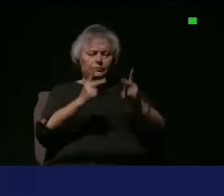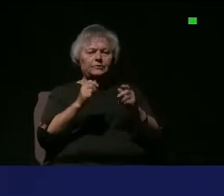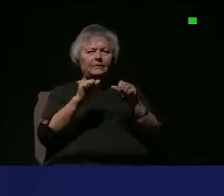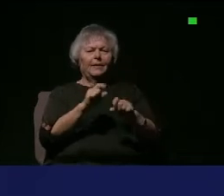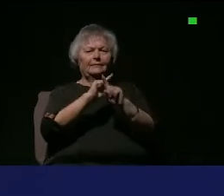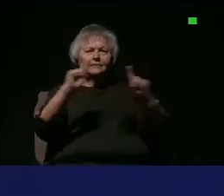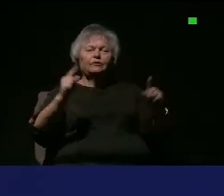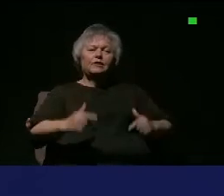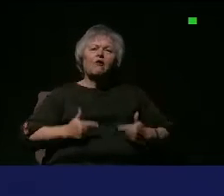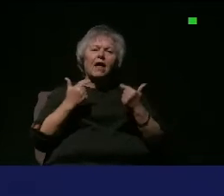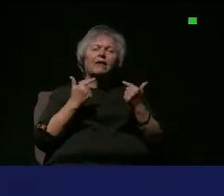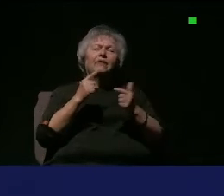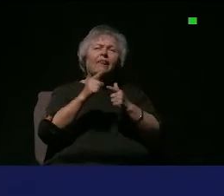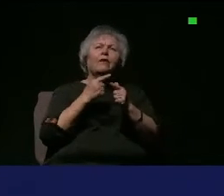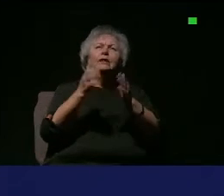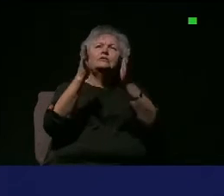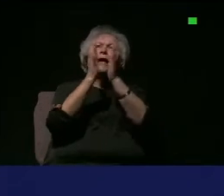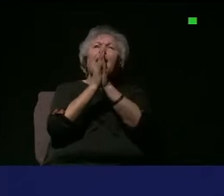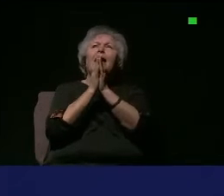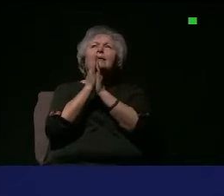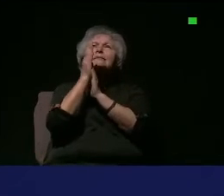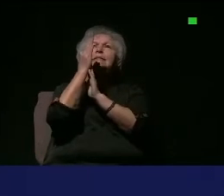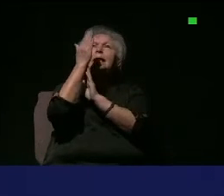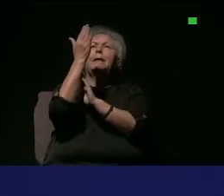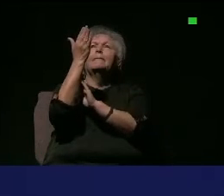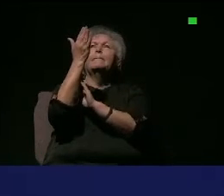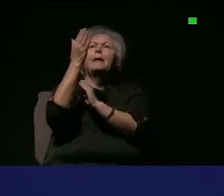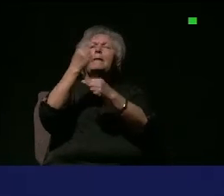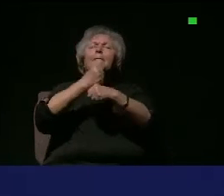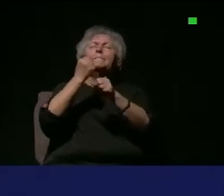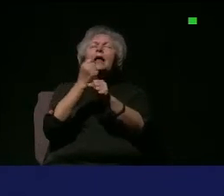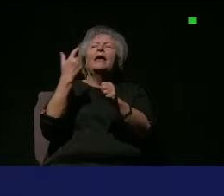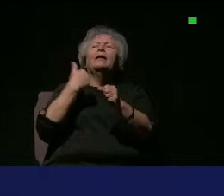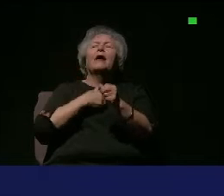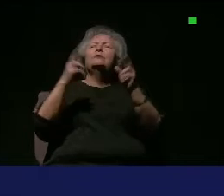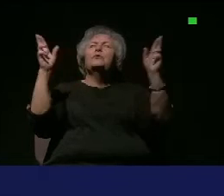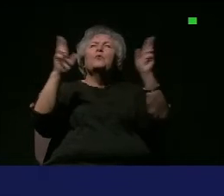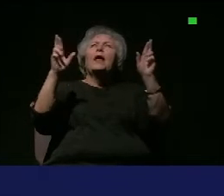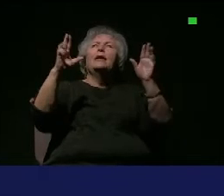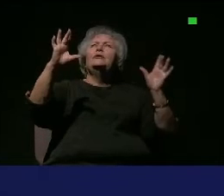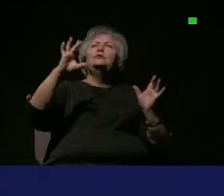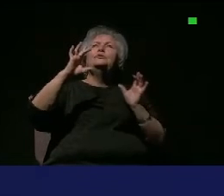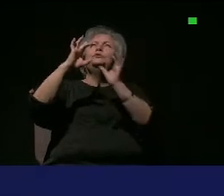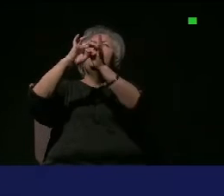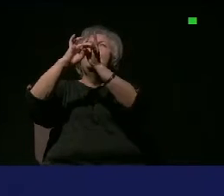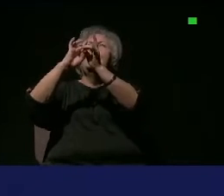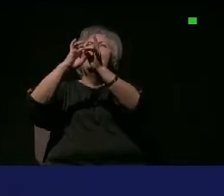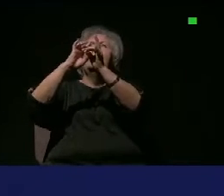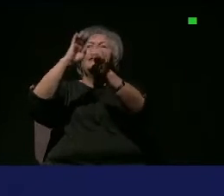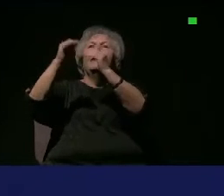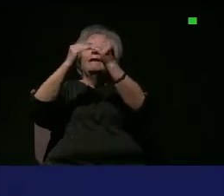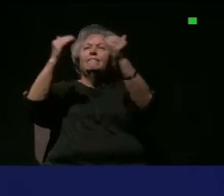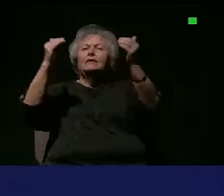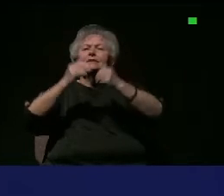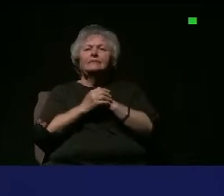then ask Him to make us ready to join Him in heaven. That's what salvation. When